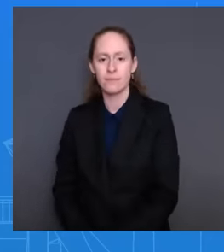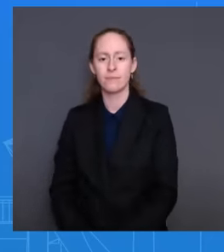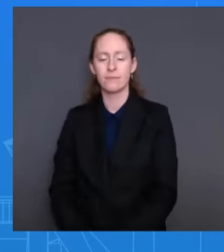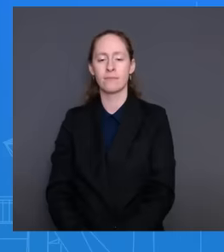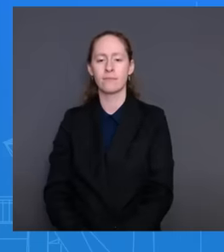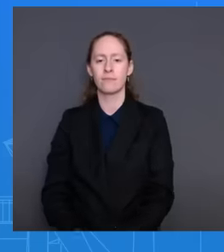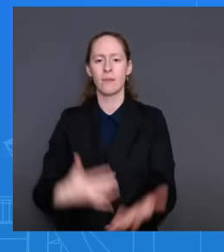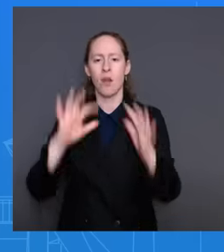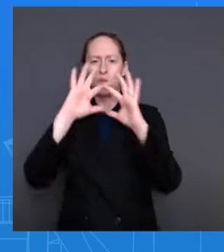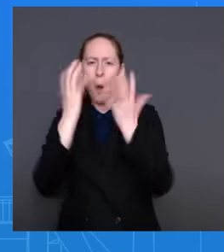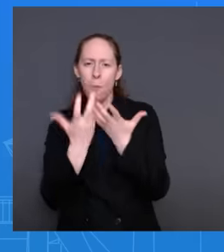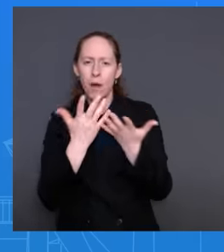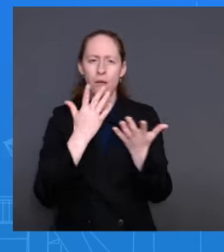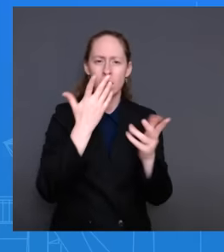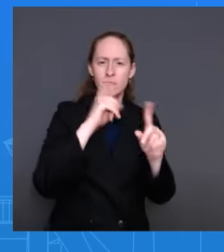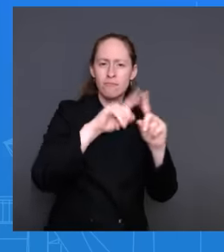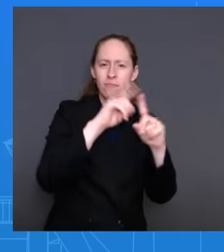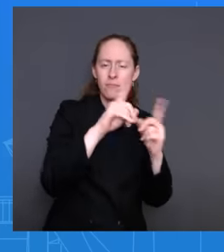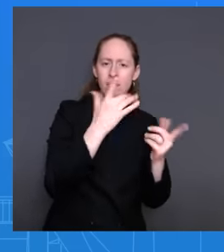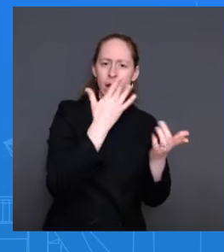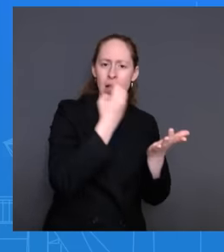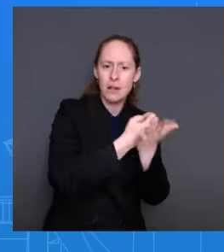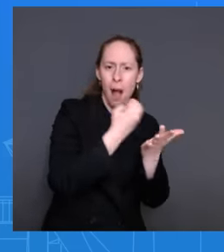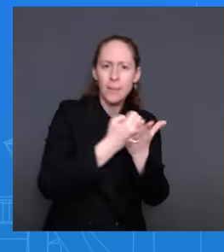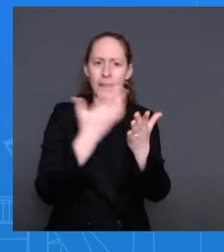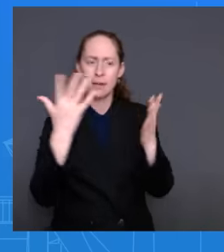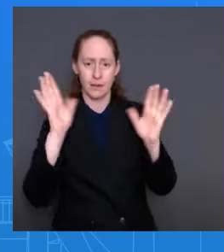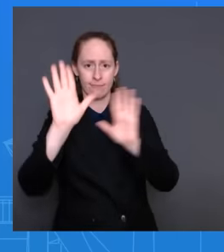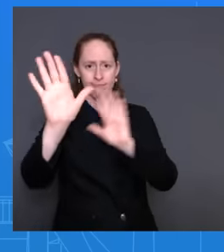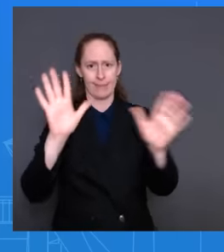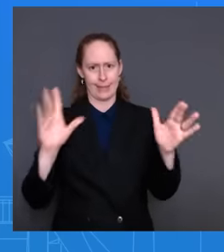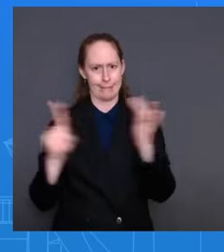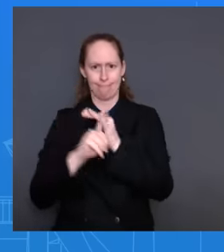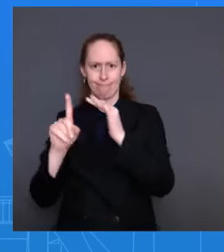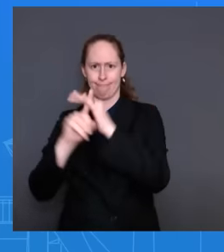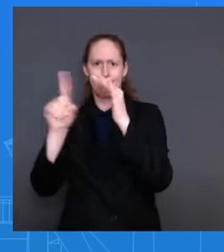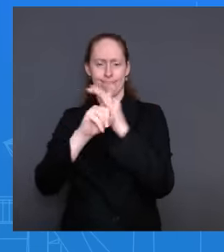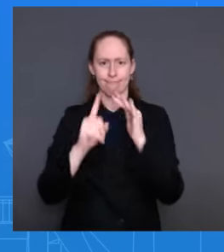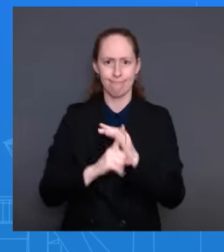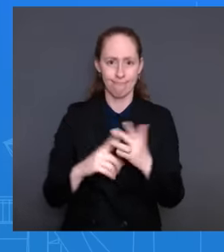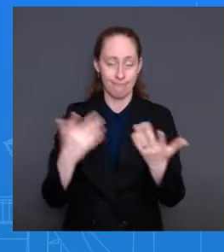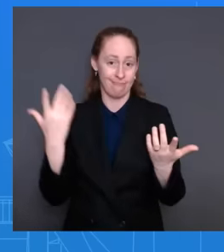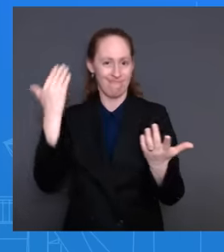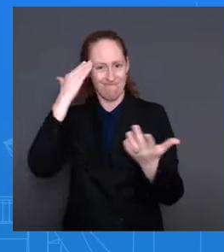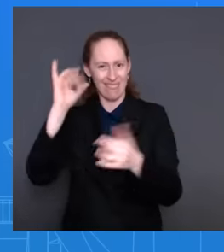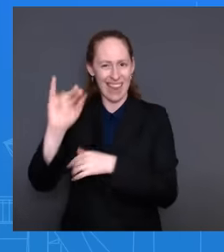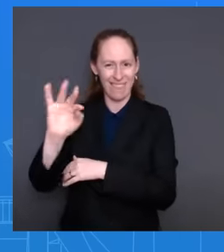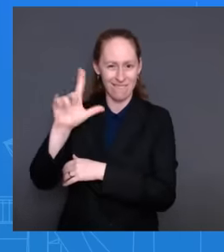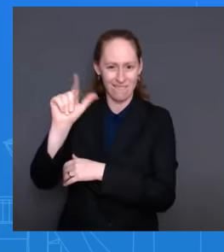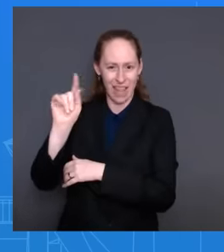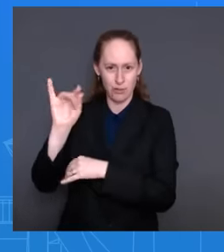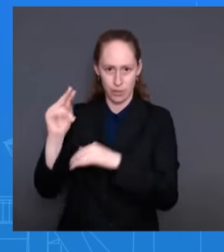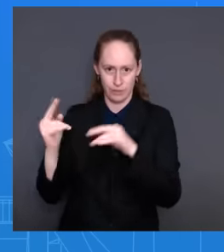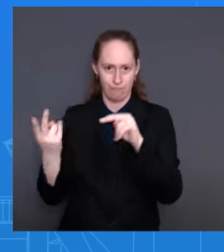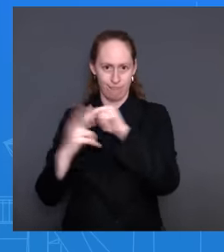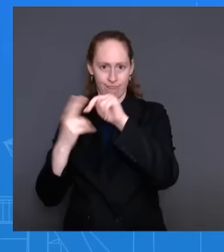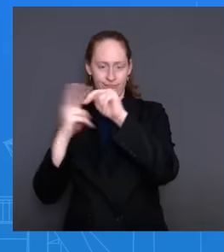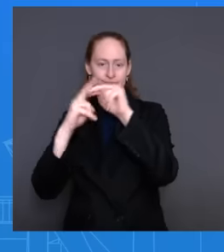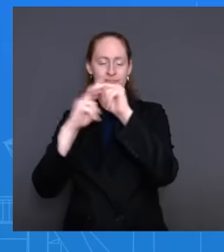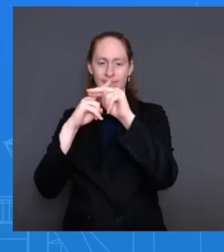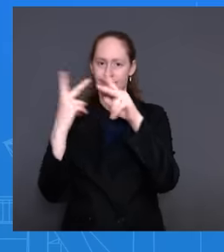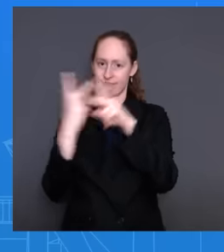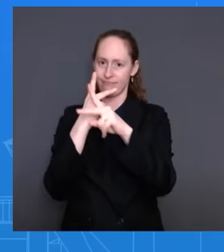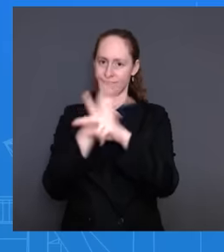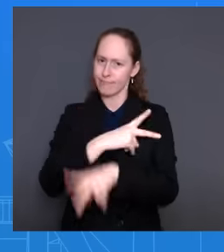significant challenges. Inflation is first among them. It is a global challenge. We learned, for example, today